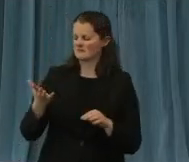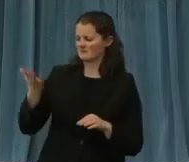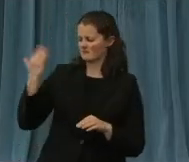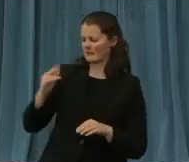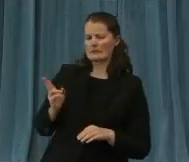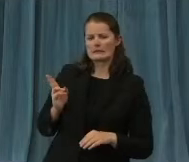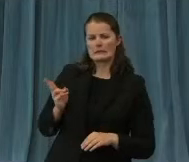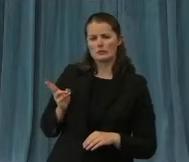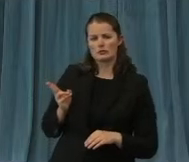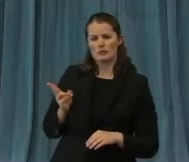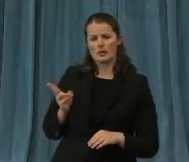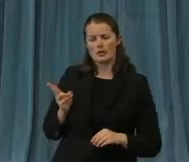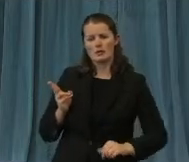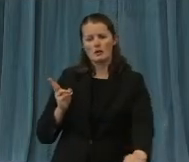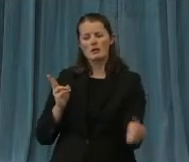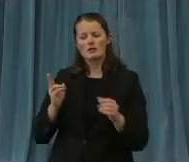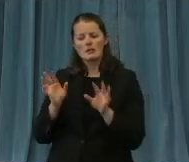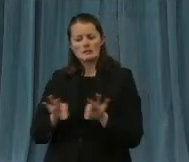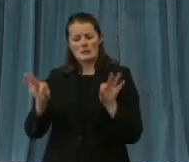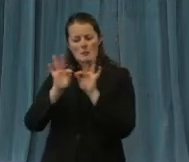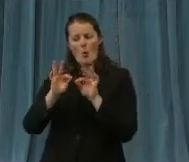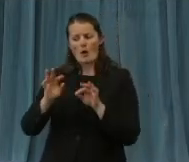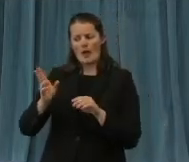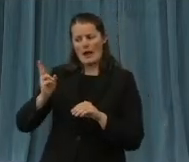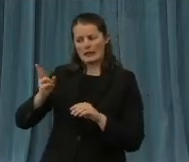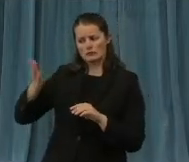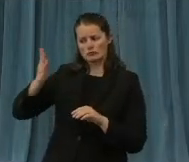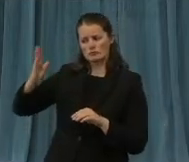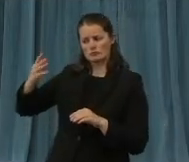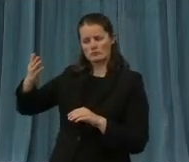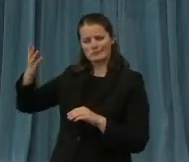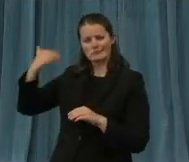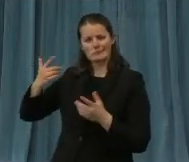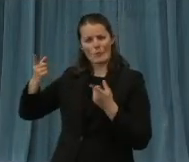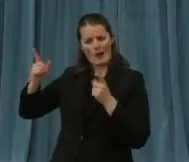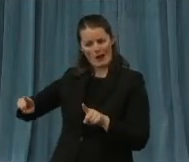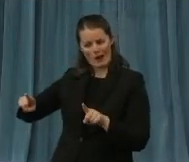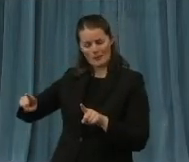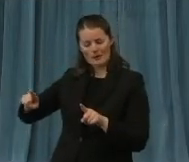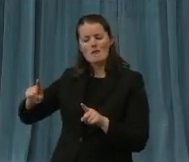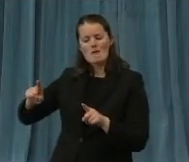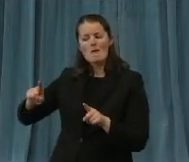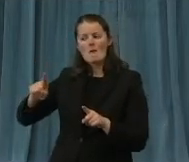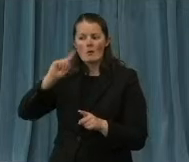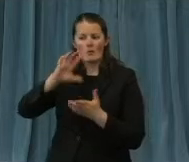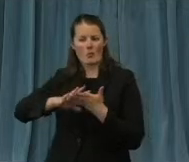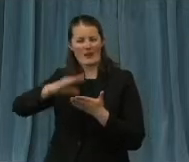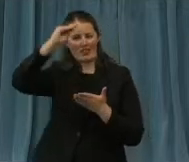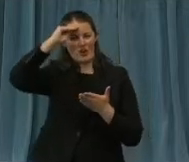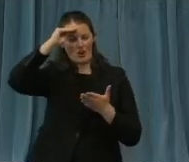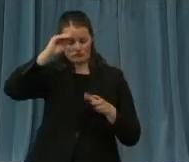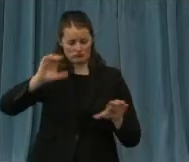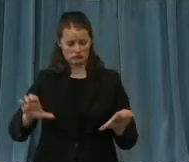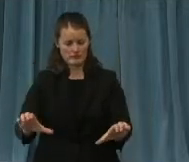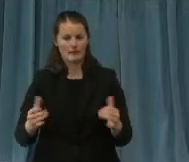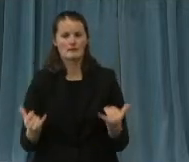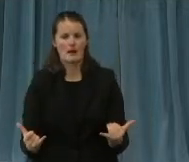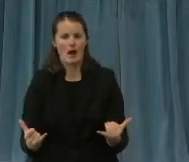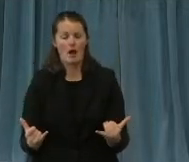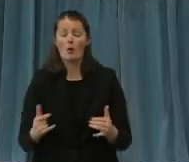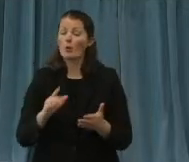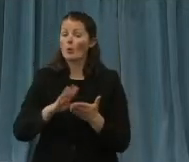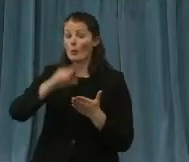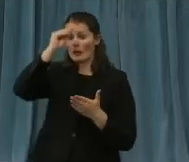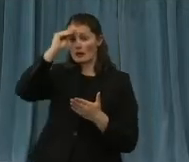easy, but learning its lessons seems almost impossibly difficult. And what we learned over 100 years ago during the influenza pandemic